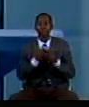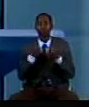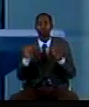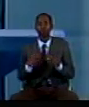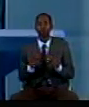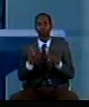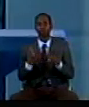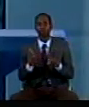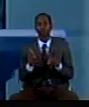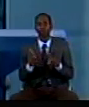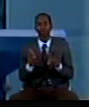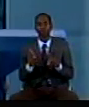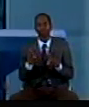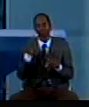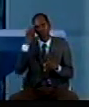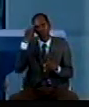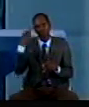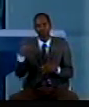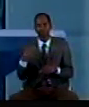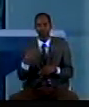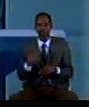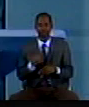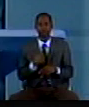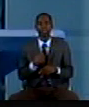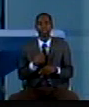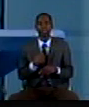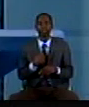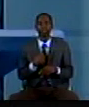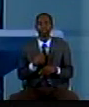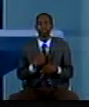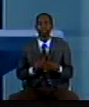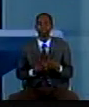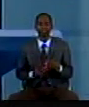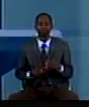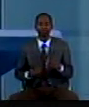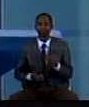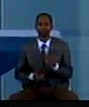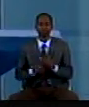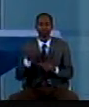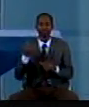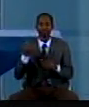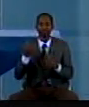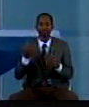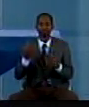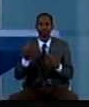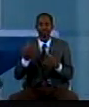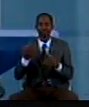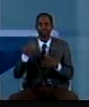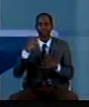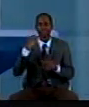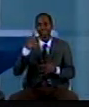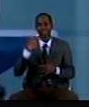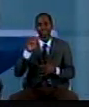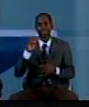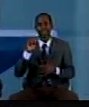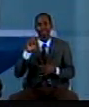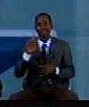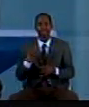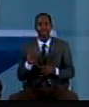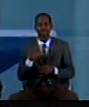opportunity for me, the least of all people that have gathered here, to stand and make a vote of